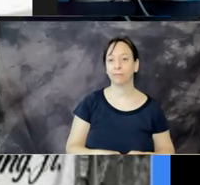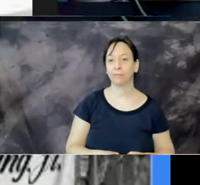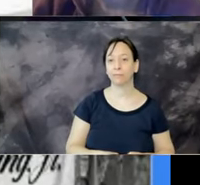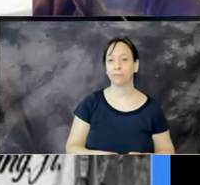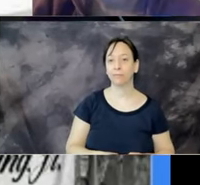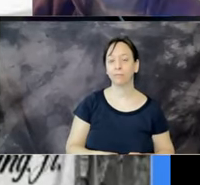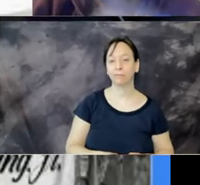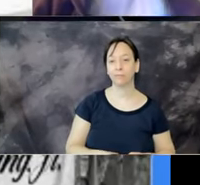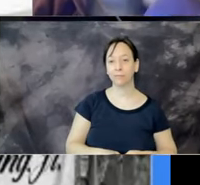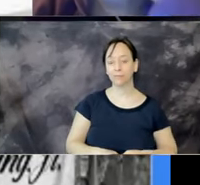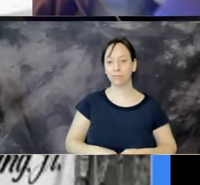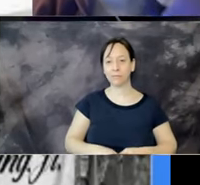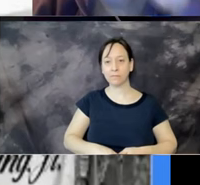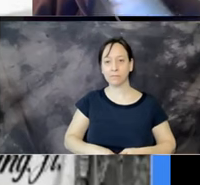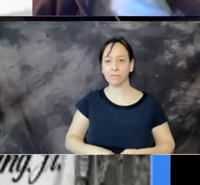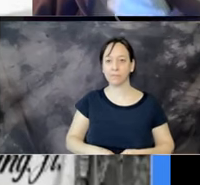inspired by